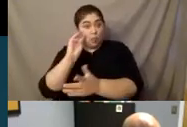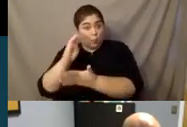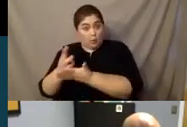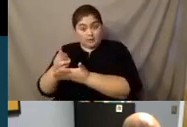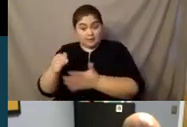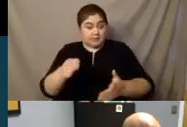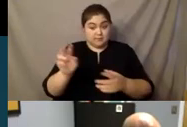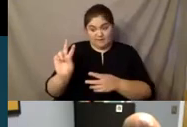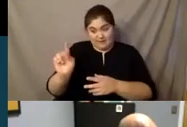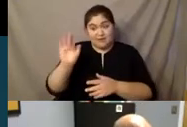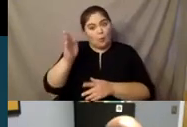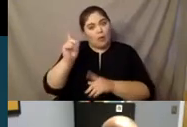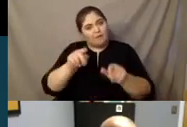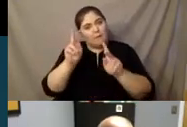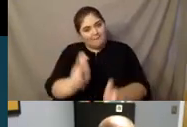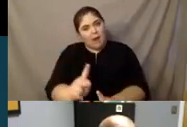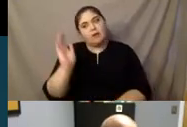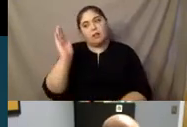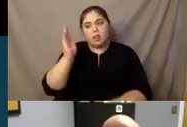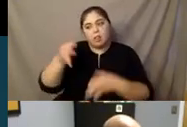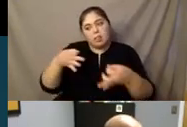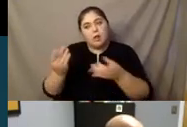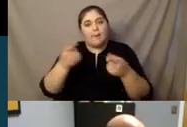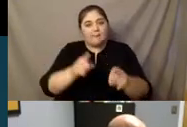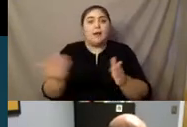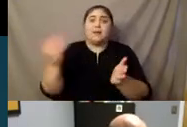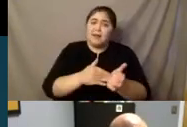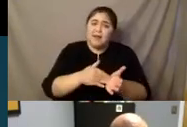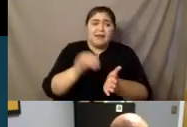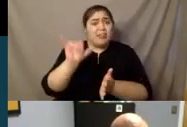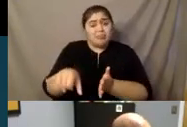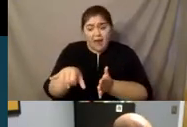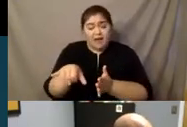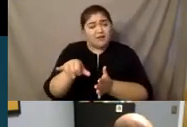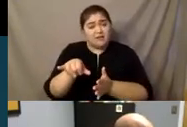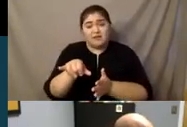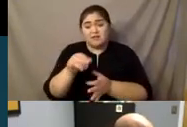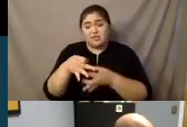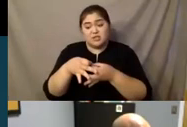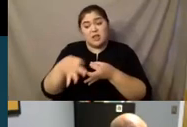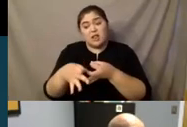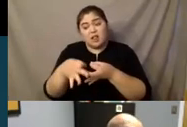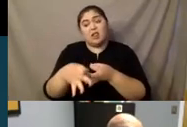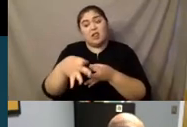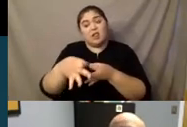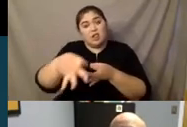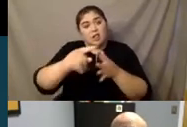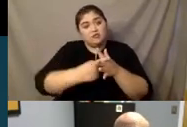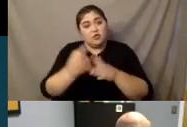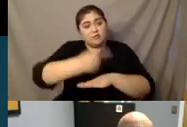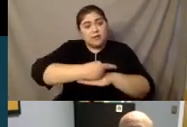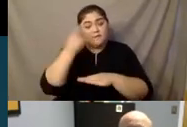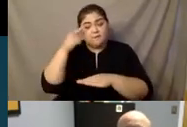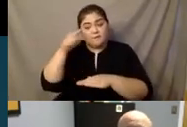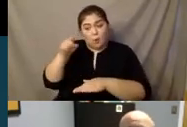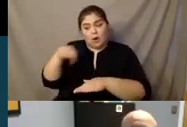have to come back to testify once again. And all of that is just delaying the start date for getting us to